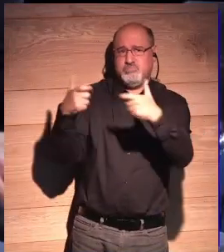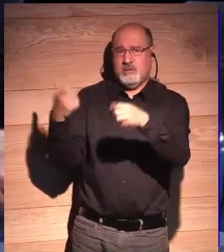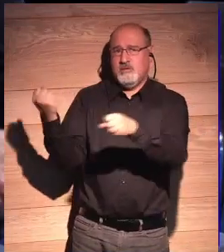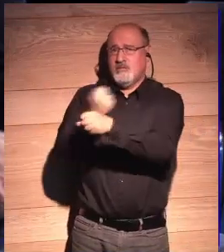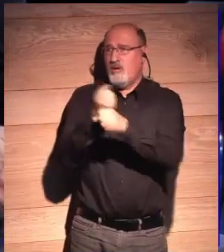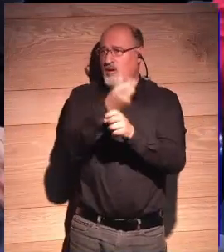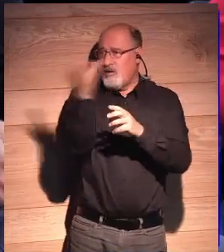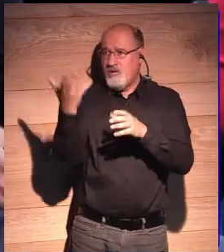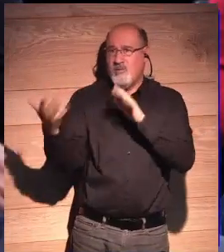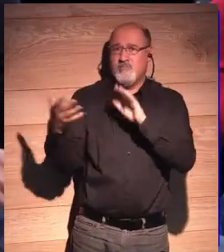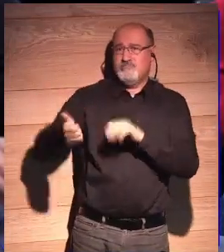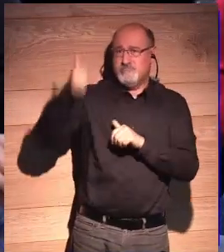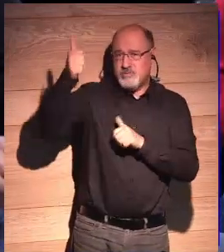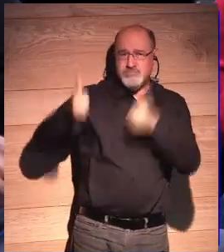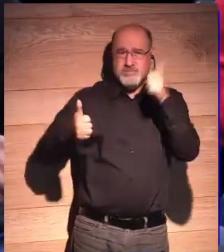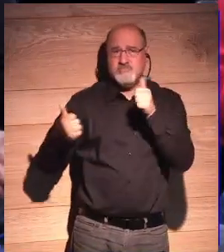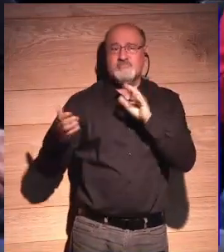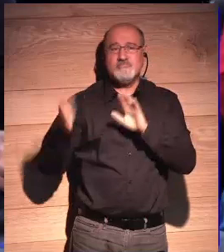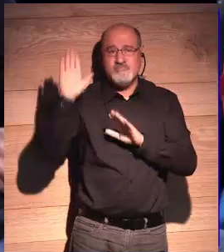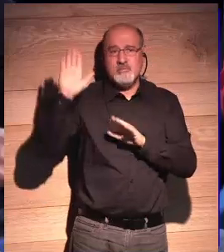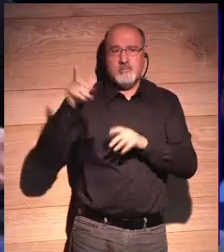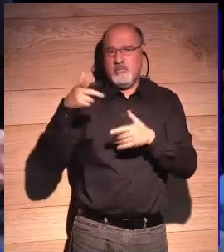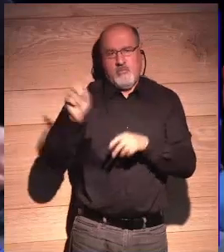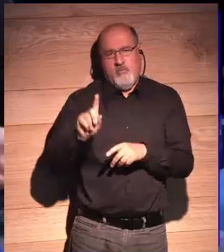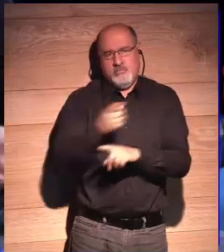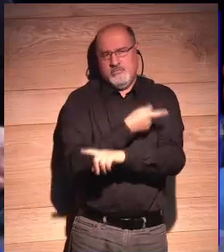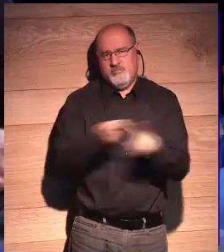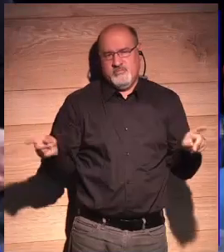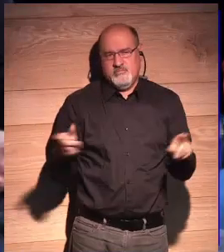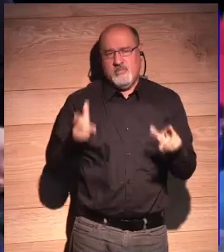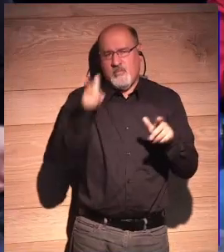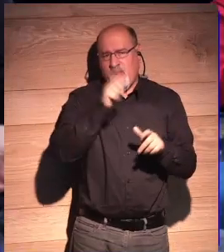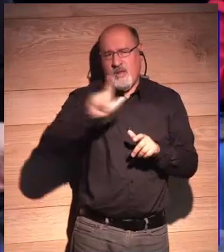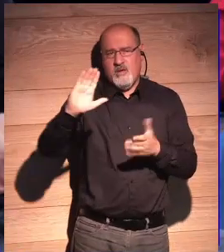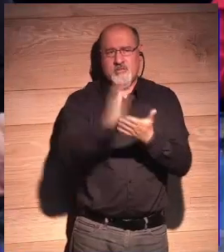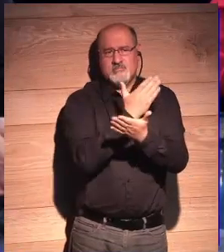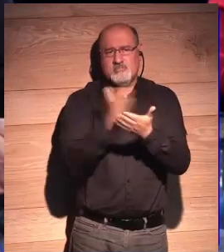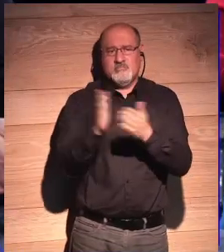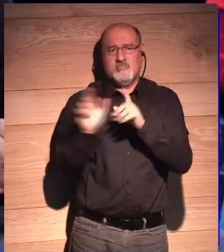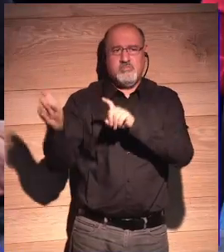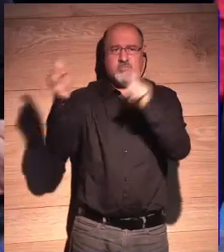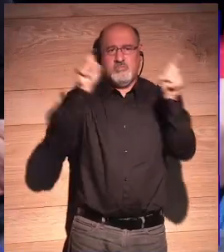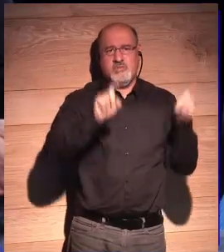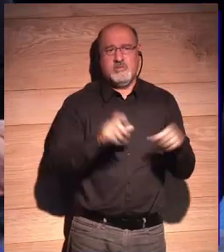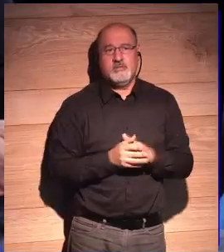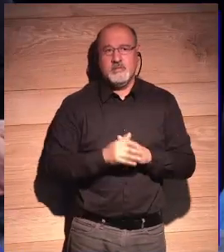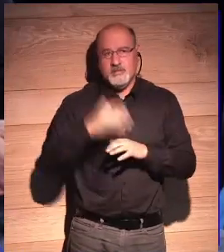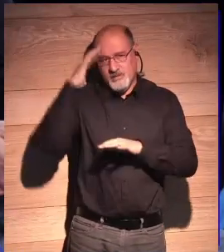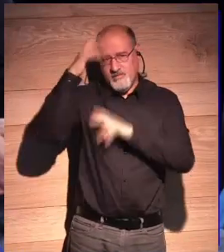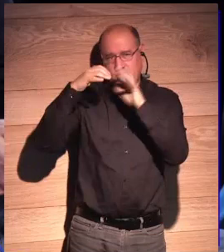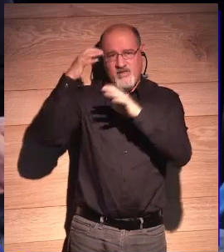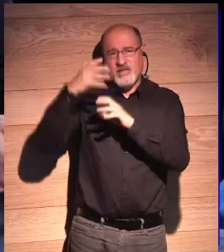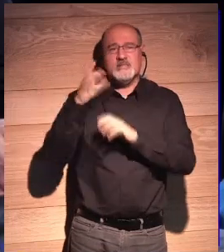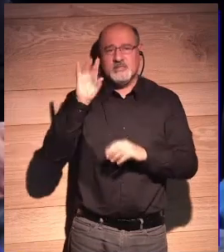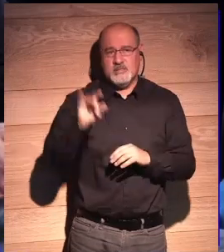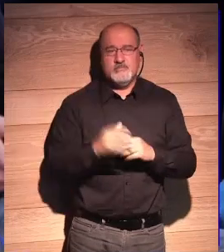Es una bonita fantasía, la verdad. It's a little bit fantasy, yeah. Yeah. But Creo